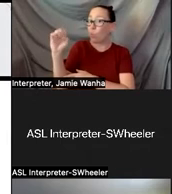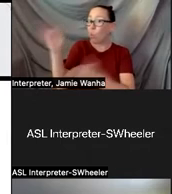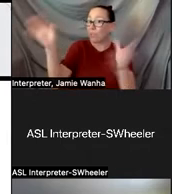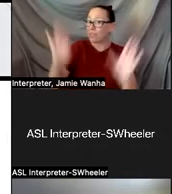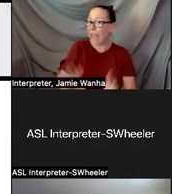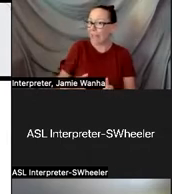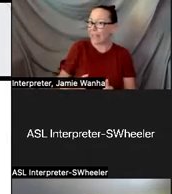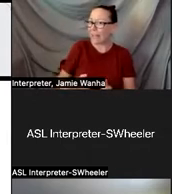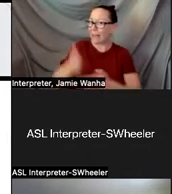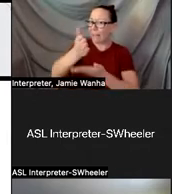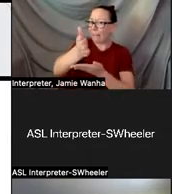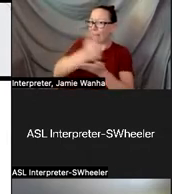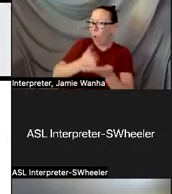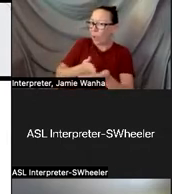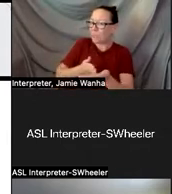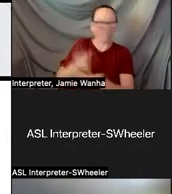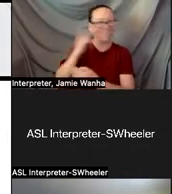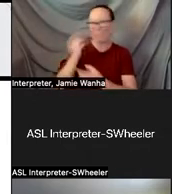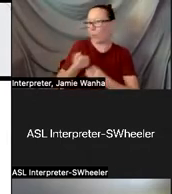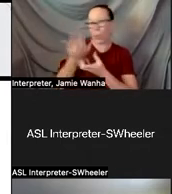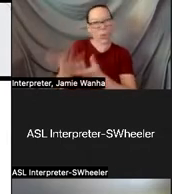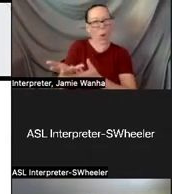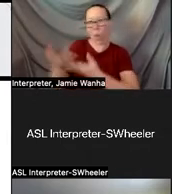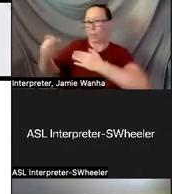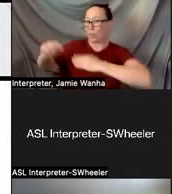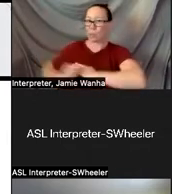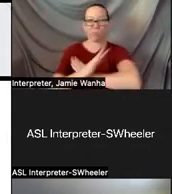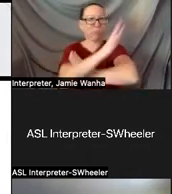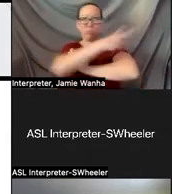of induce a tsunami. However,